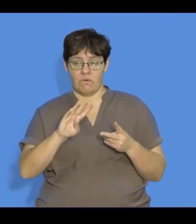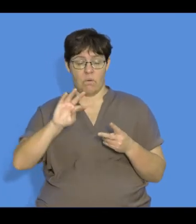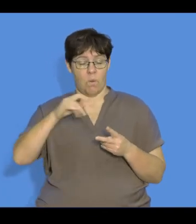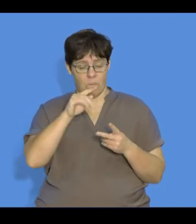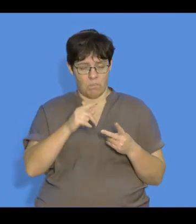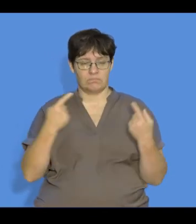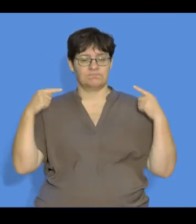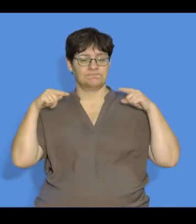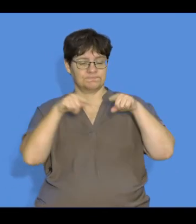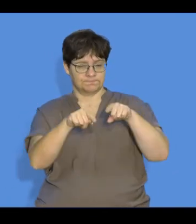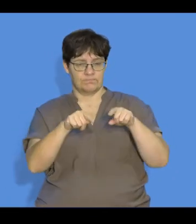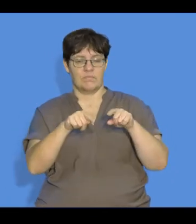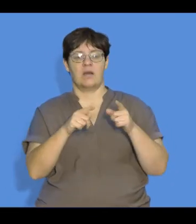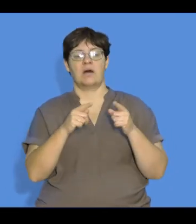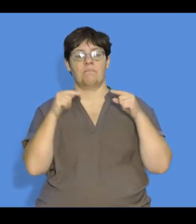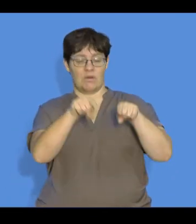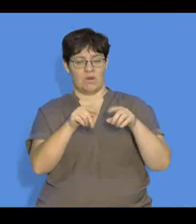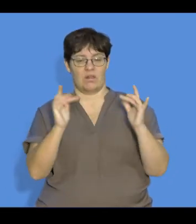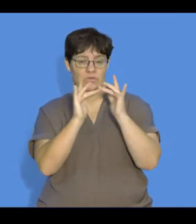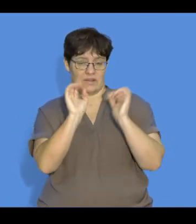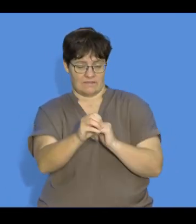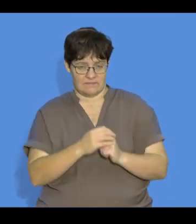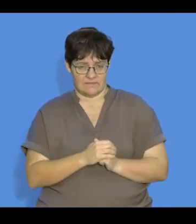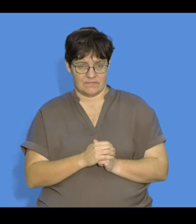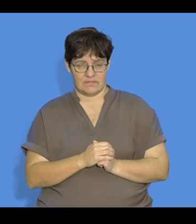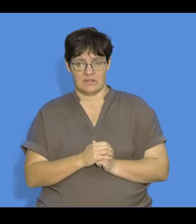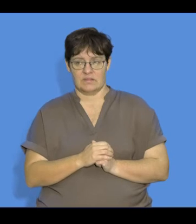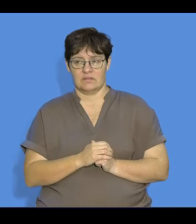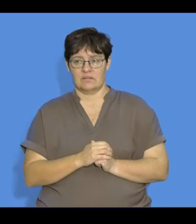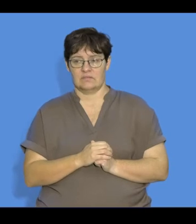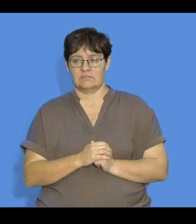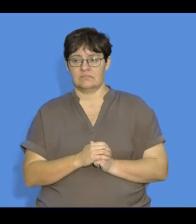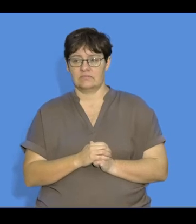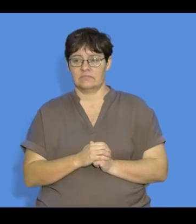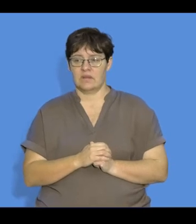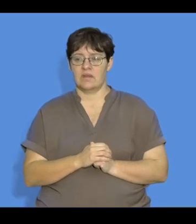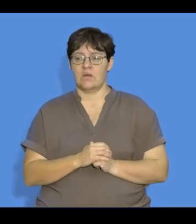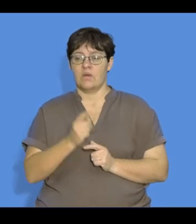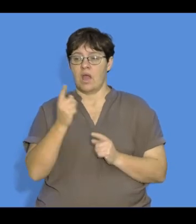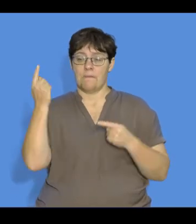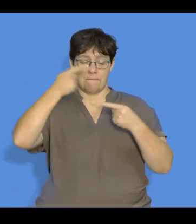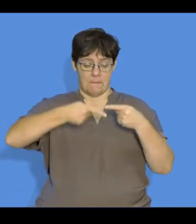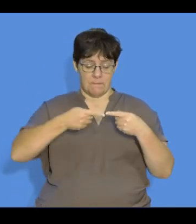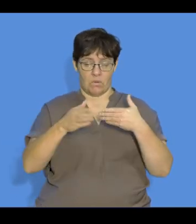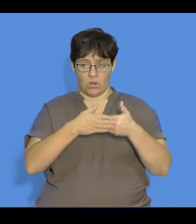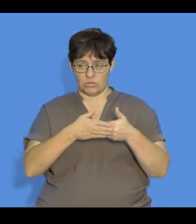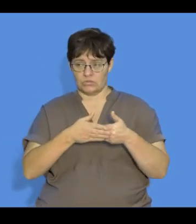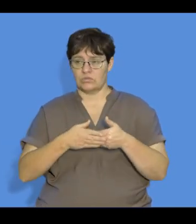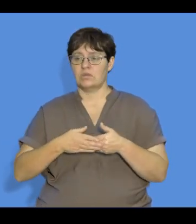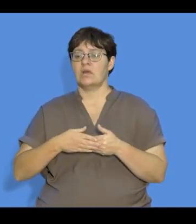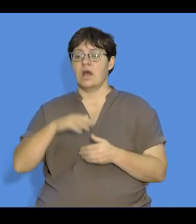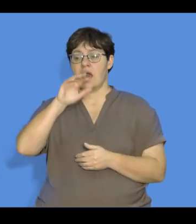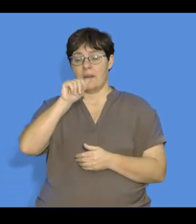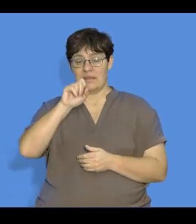parallel. But let's look at what the questions say. It says here, when switch S is closed, the reading on the ammeter A2